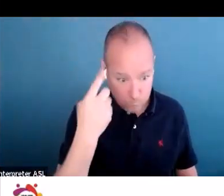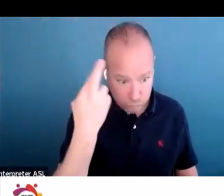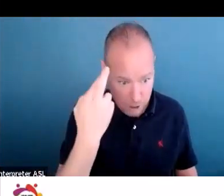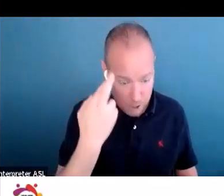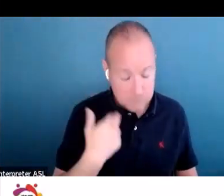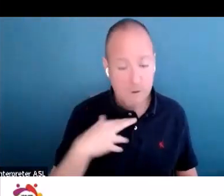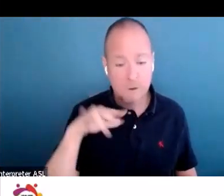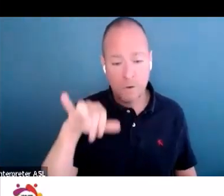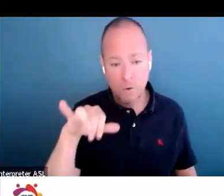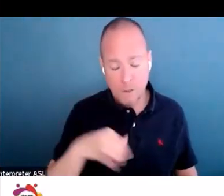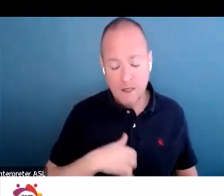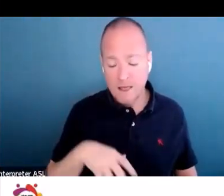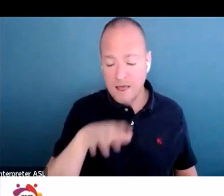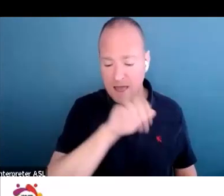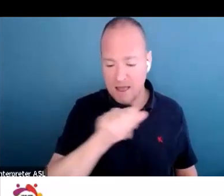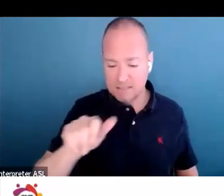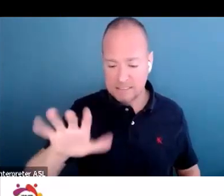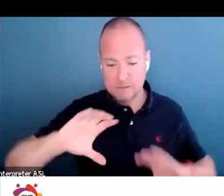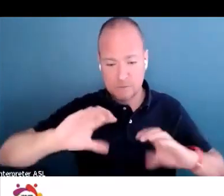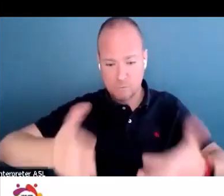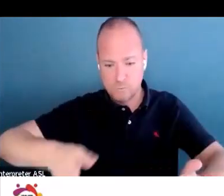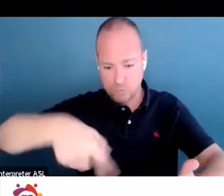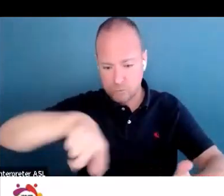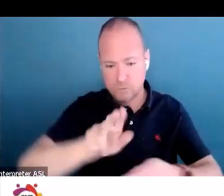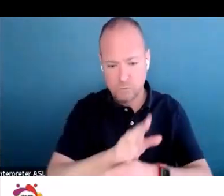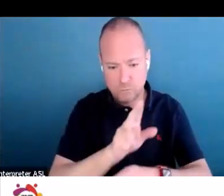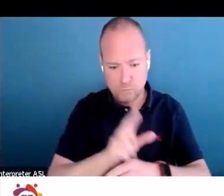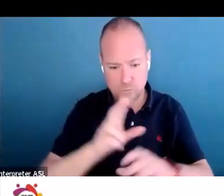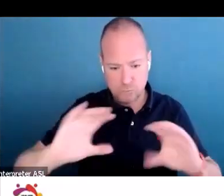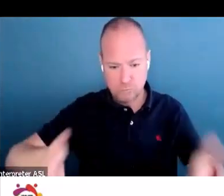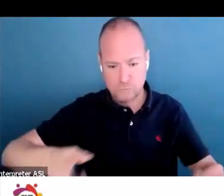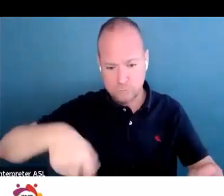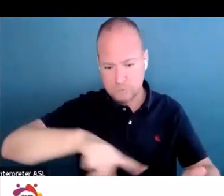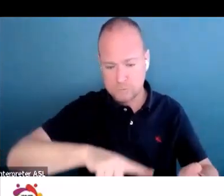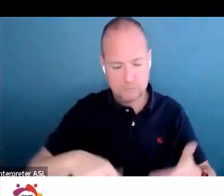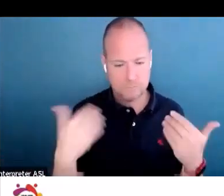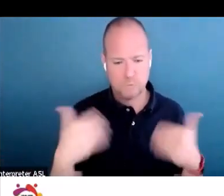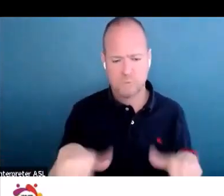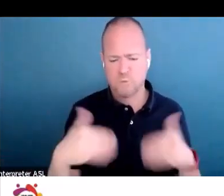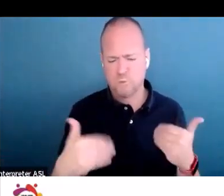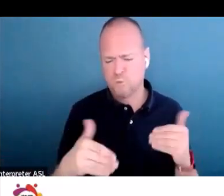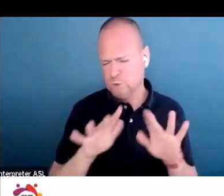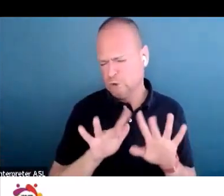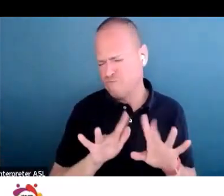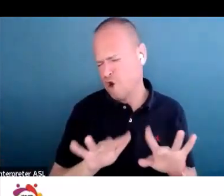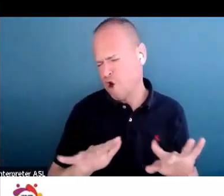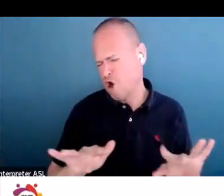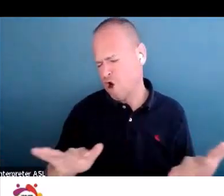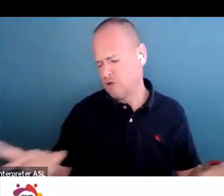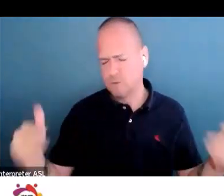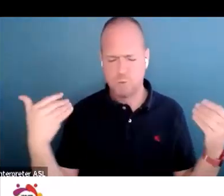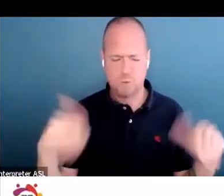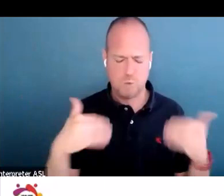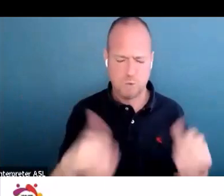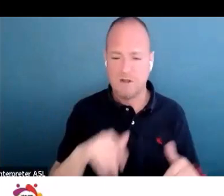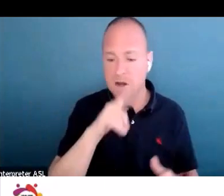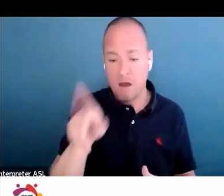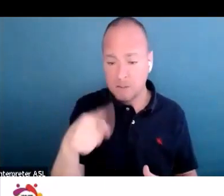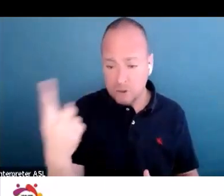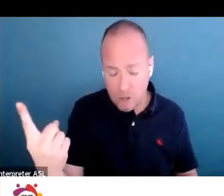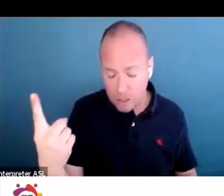the AAC community, the AAC using community, is incredibly diverse, not only in terms of